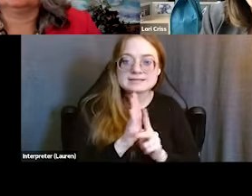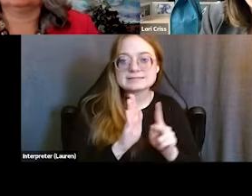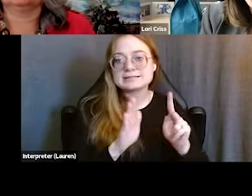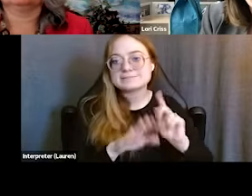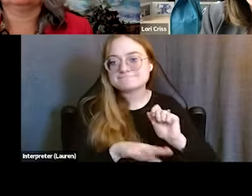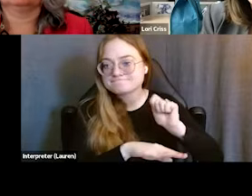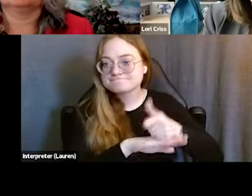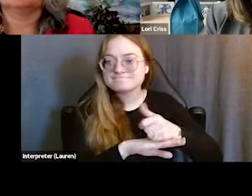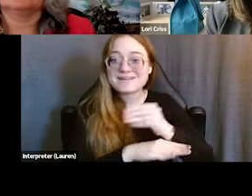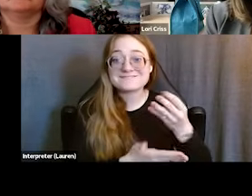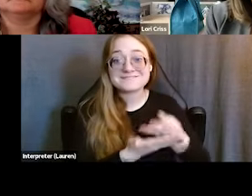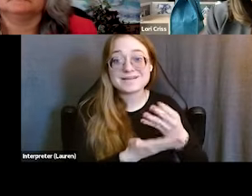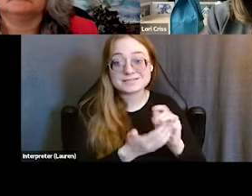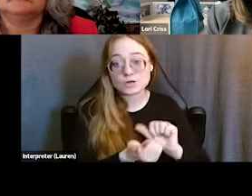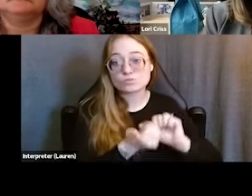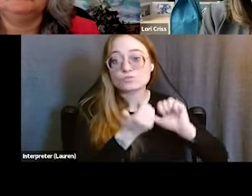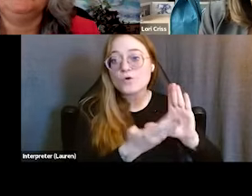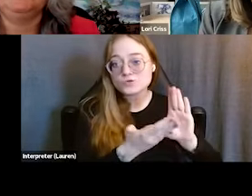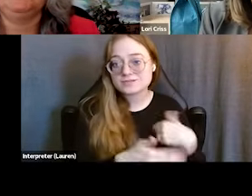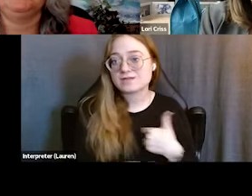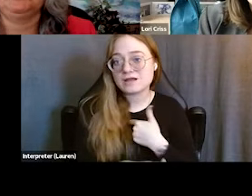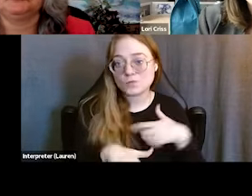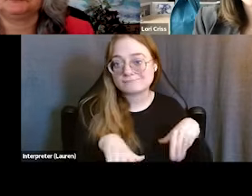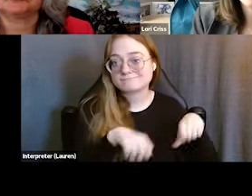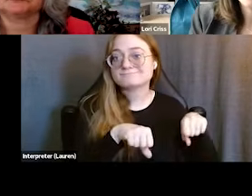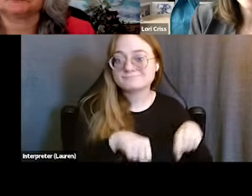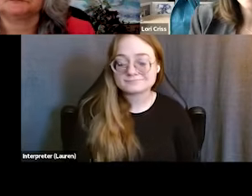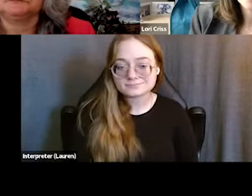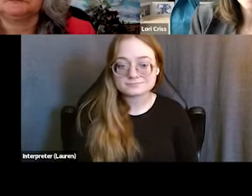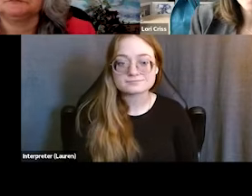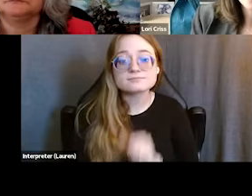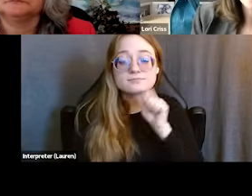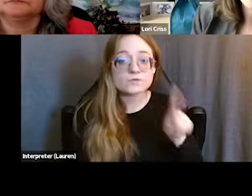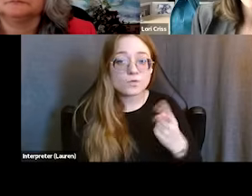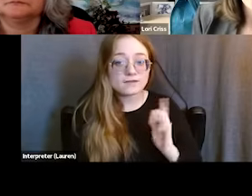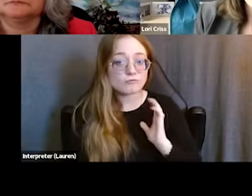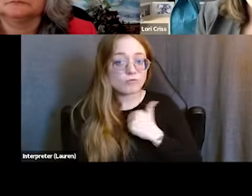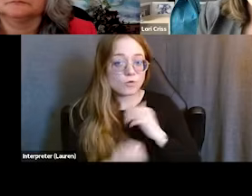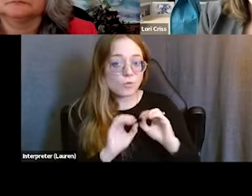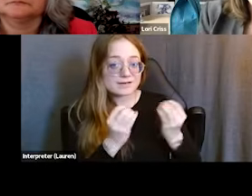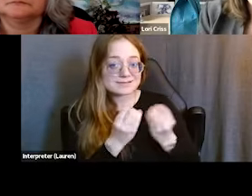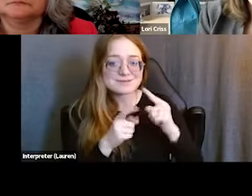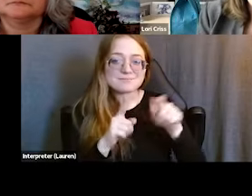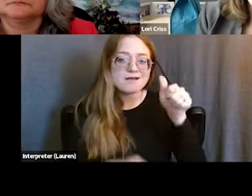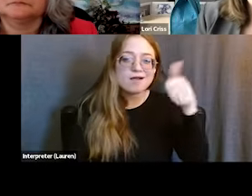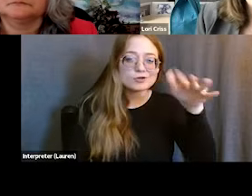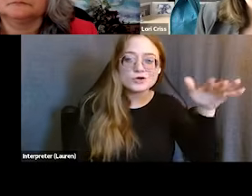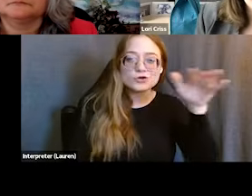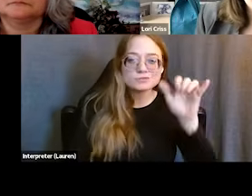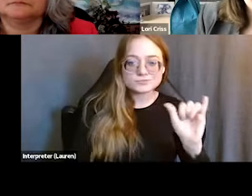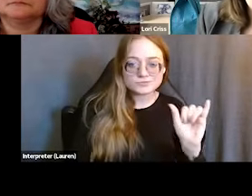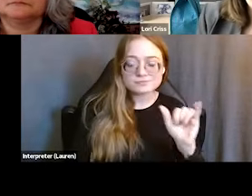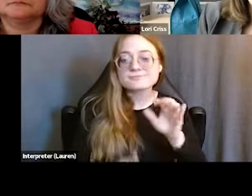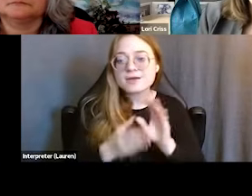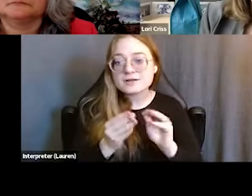financing approach that we're undertaking. And this is not just in our organization, but it's in every other. So, you know, I mentioned